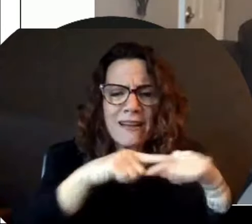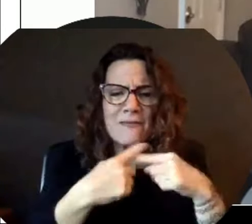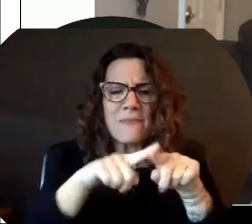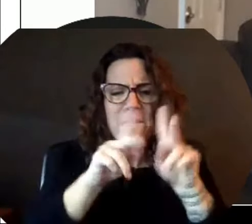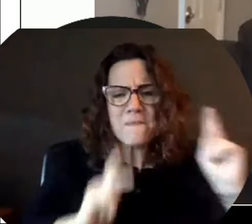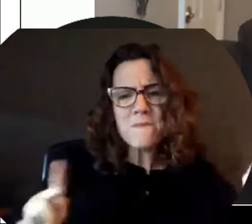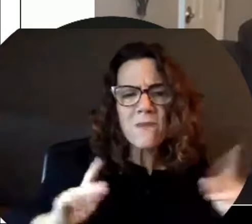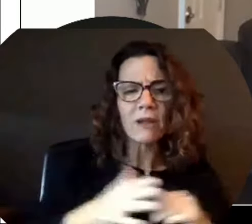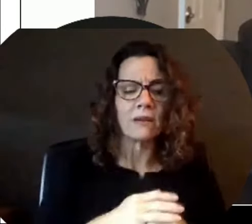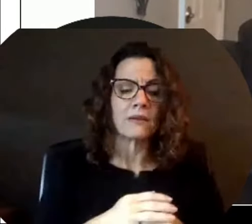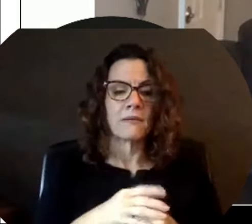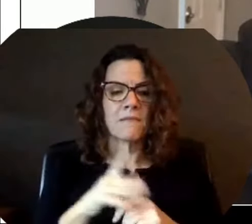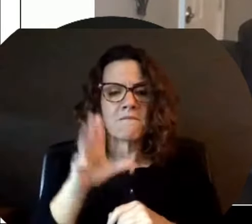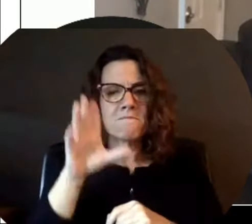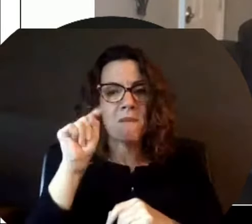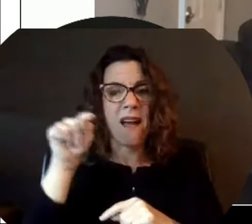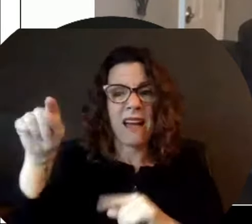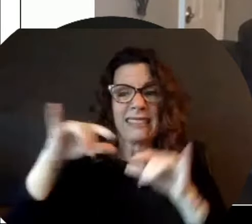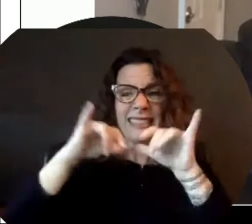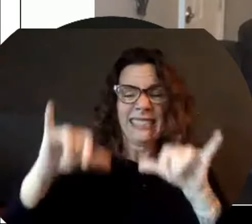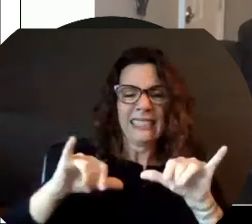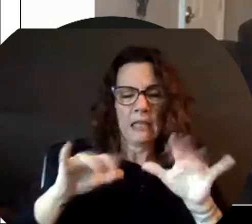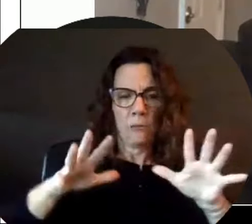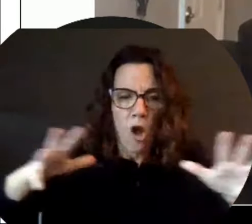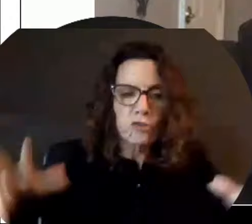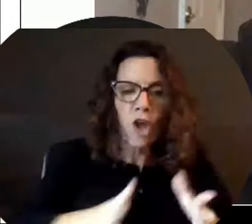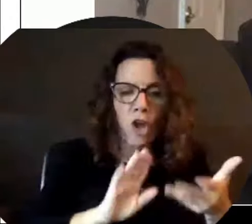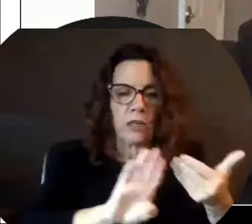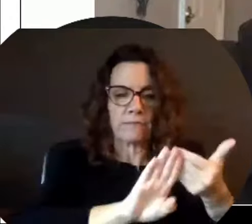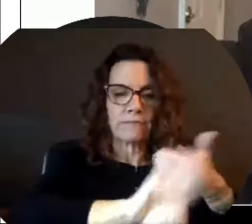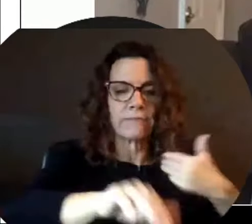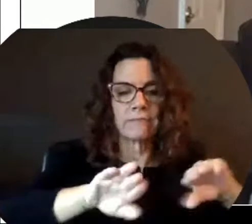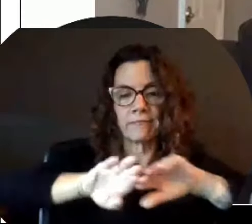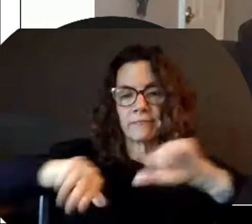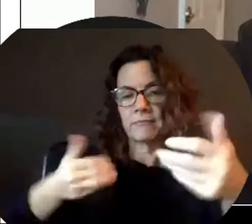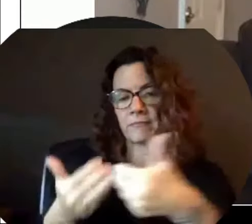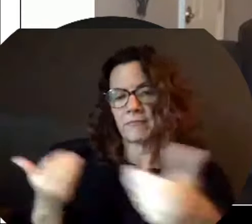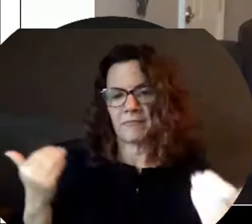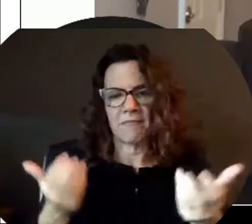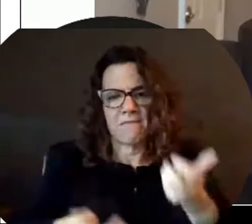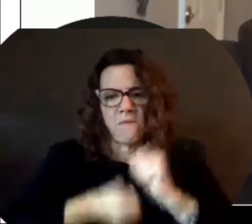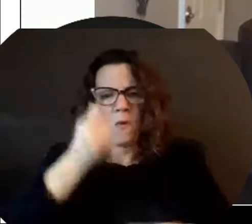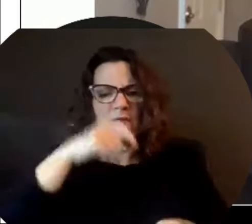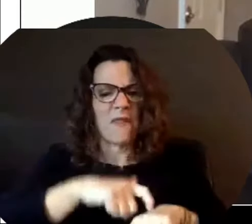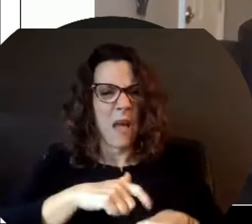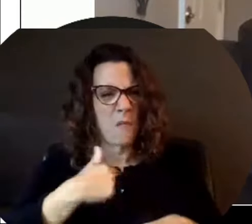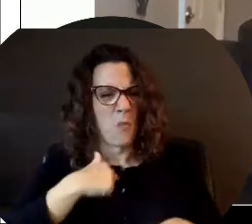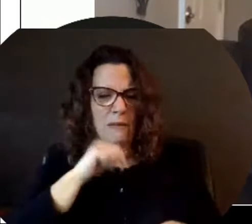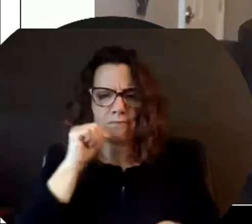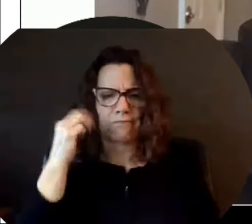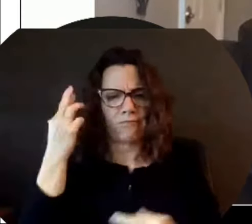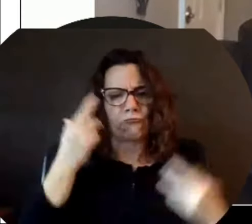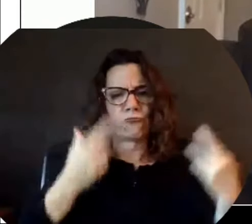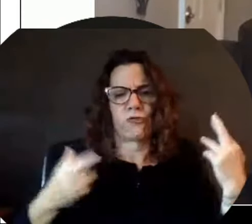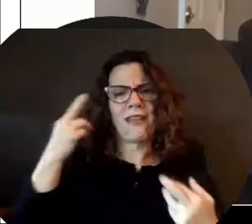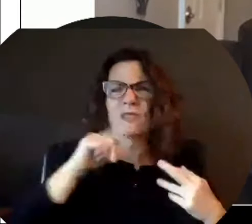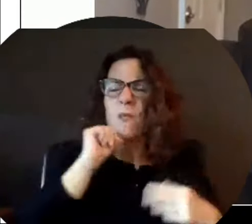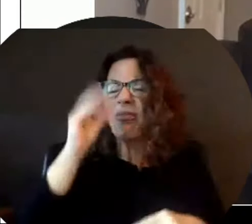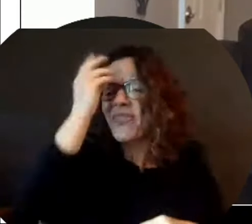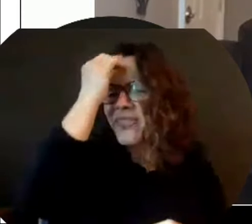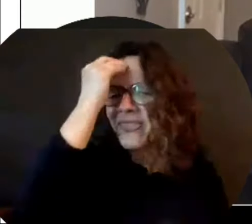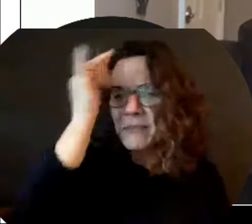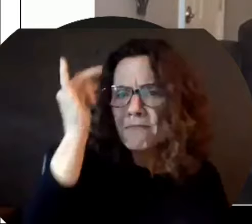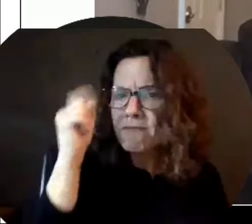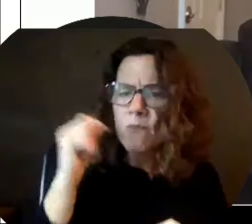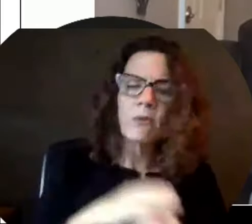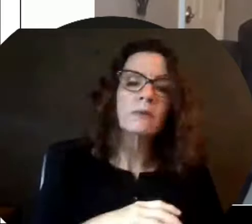like literally holding you enslaved, and the guards that commit so much violence against you at any given time, depending on their moods or